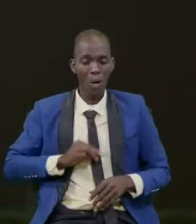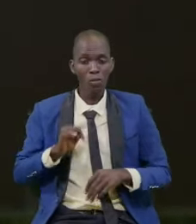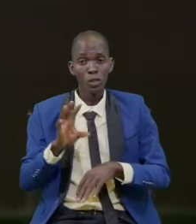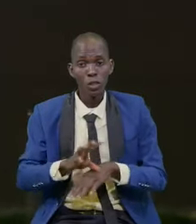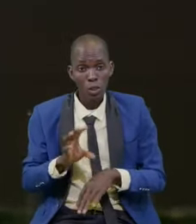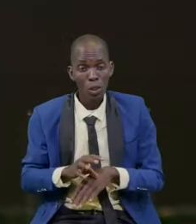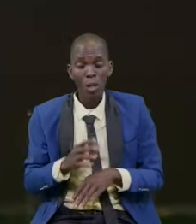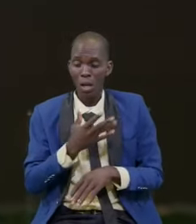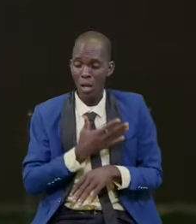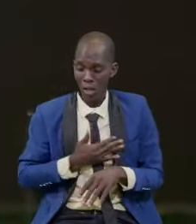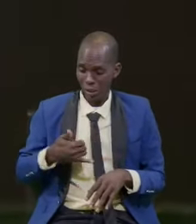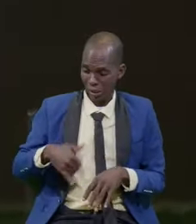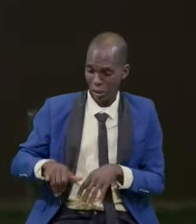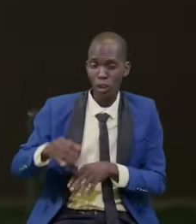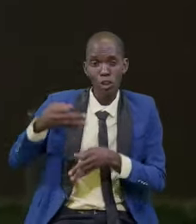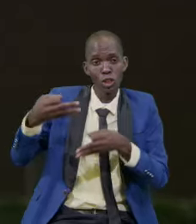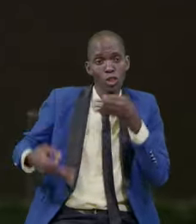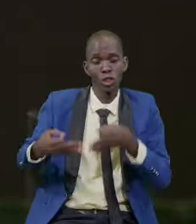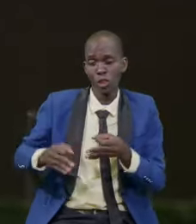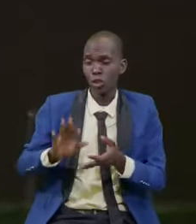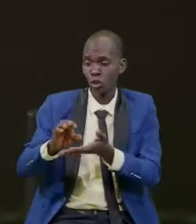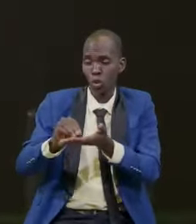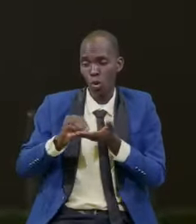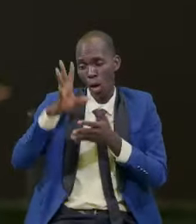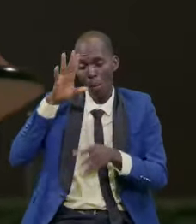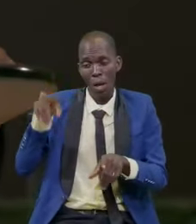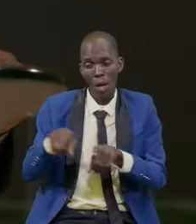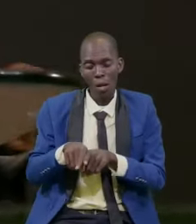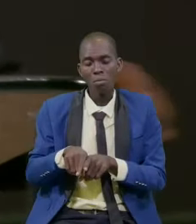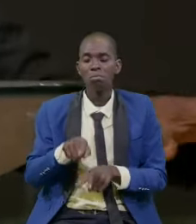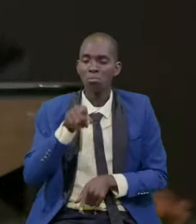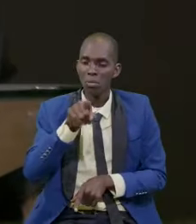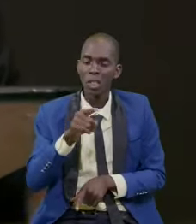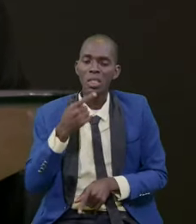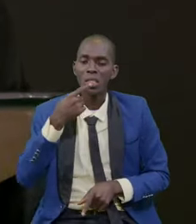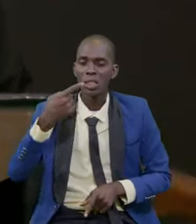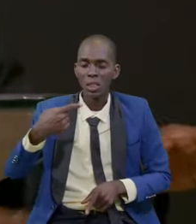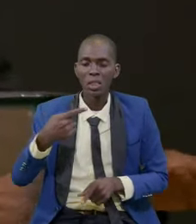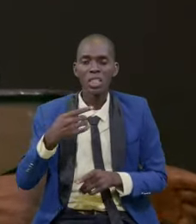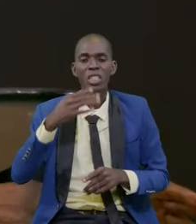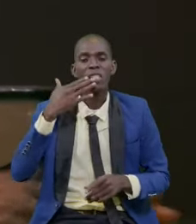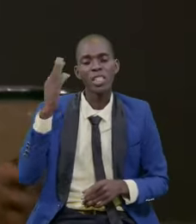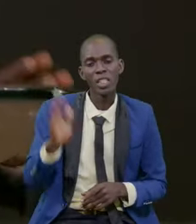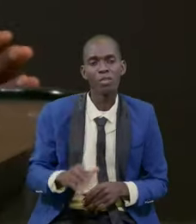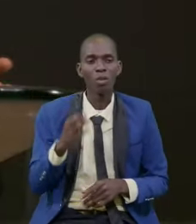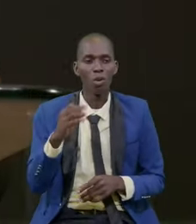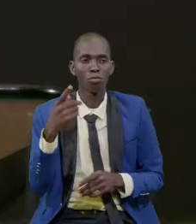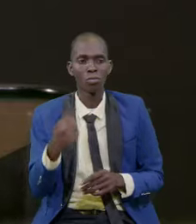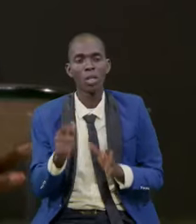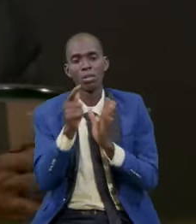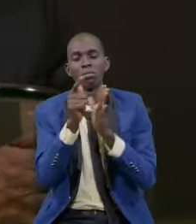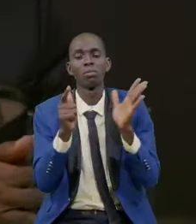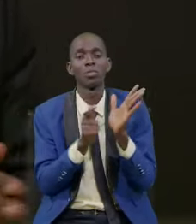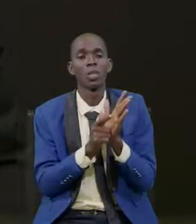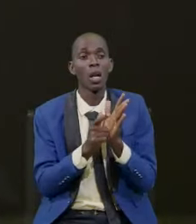and judges his brother, speaketh evil of the law. And